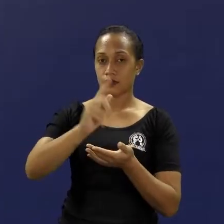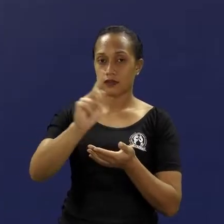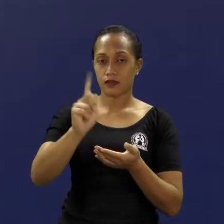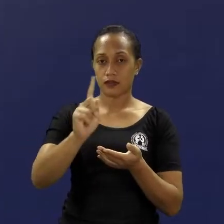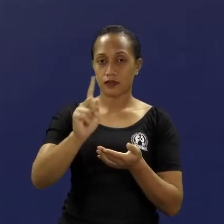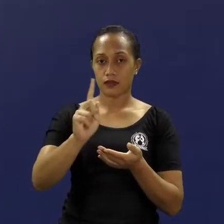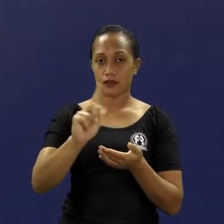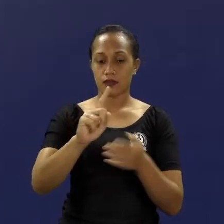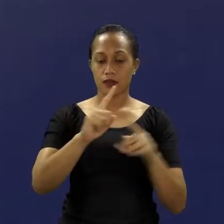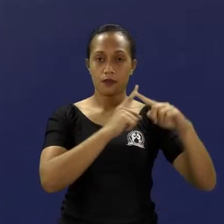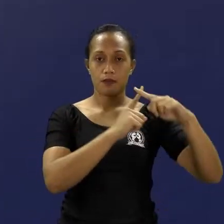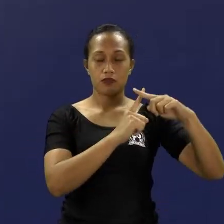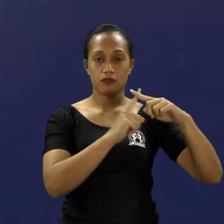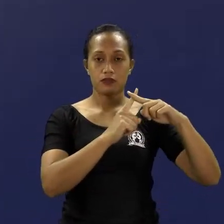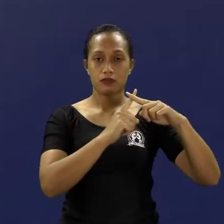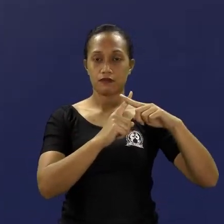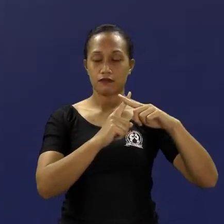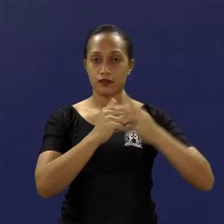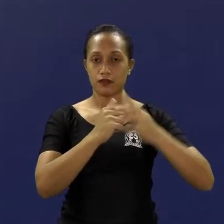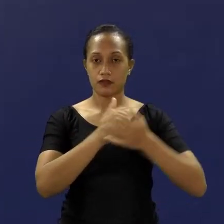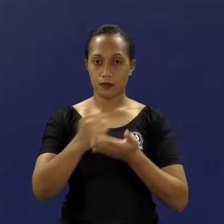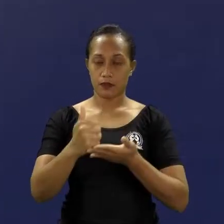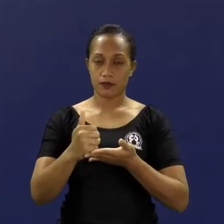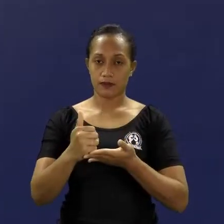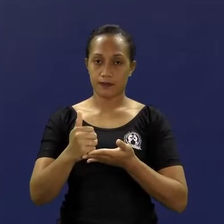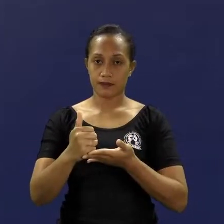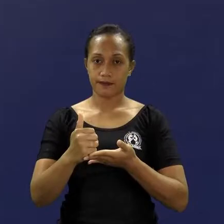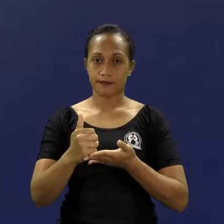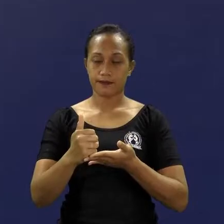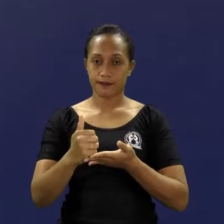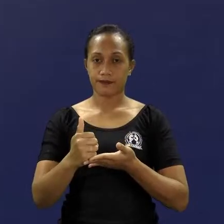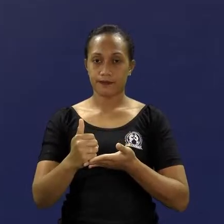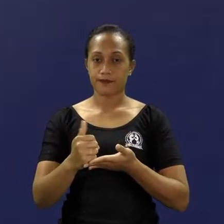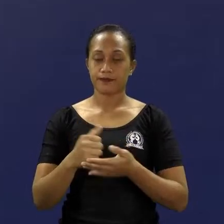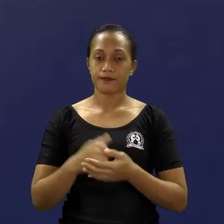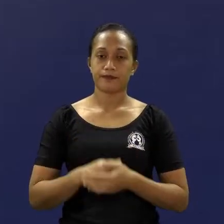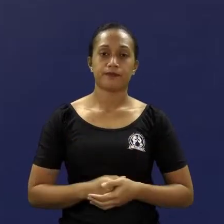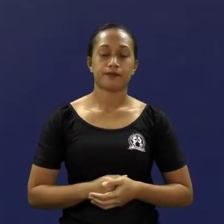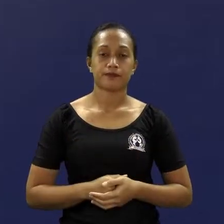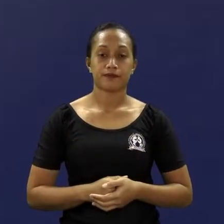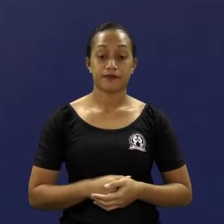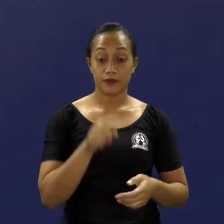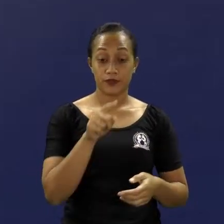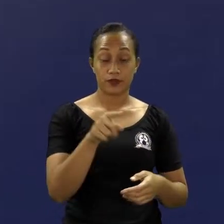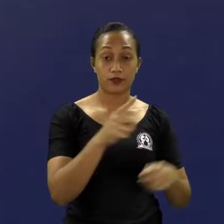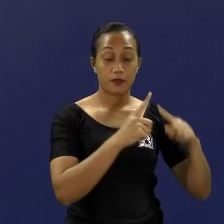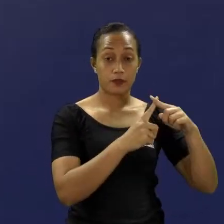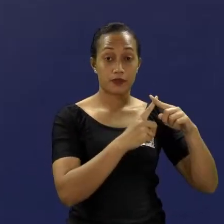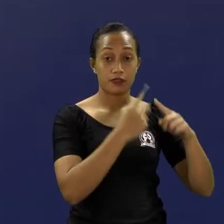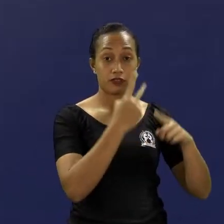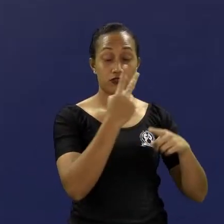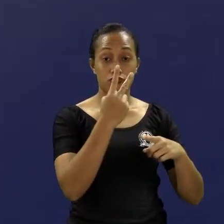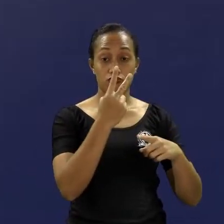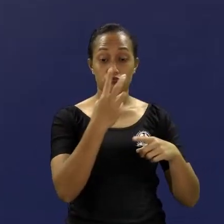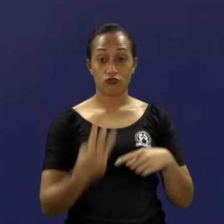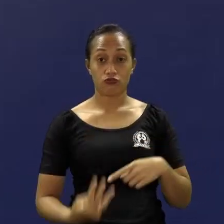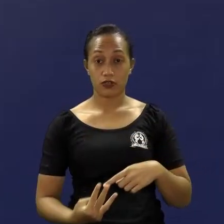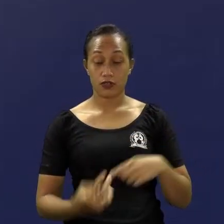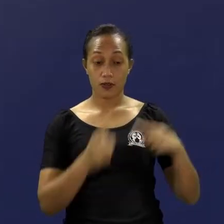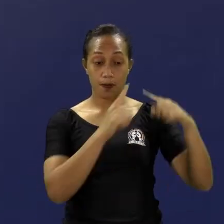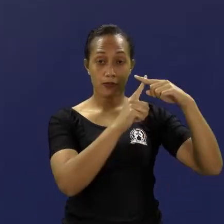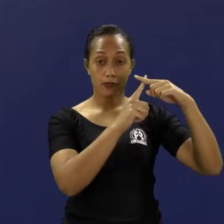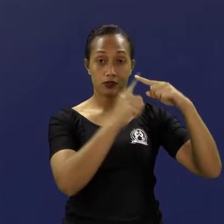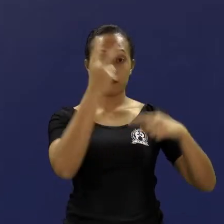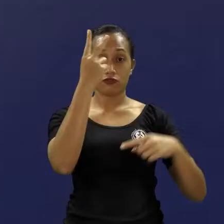whaapopoina o se positive. Positive number lewa iele e positive le 2 over 3.